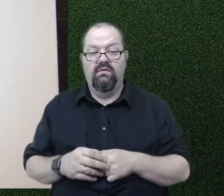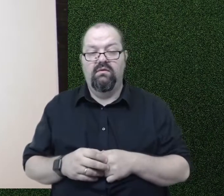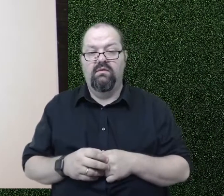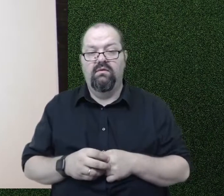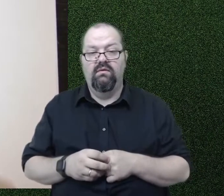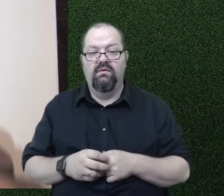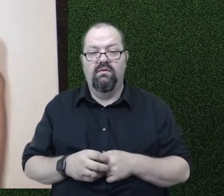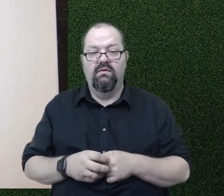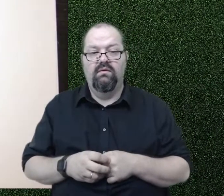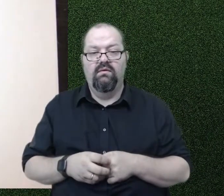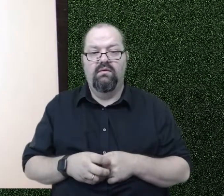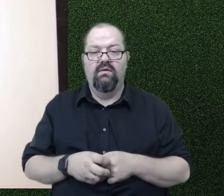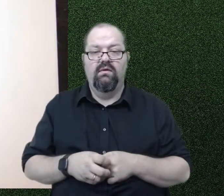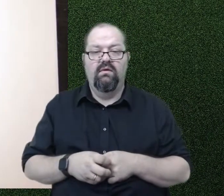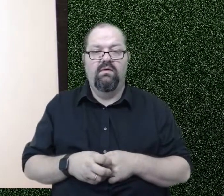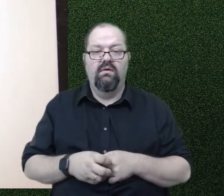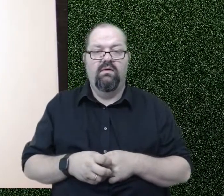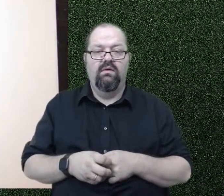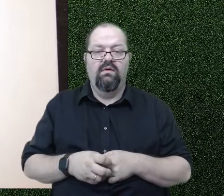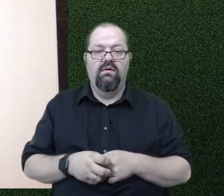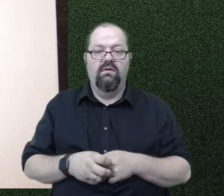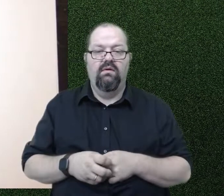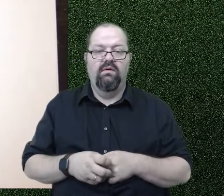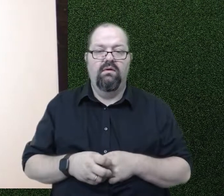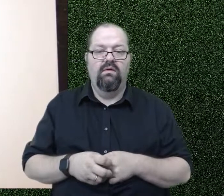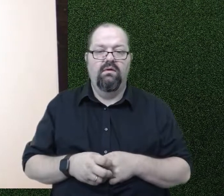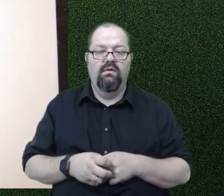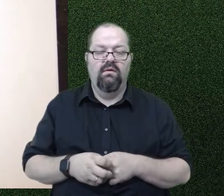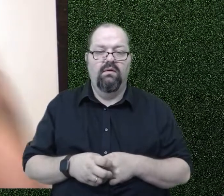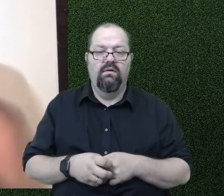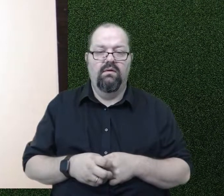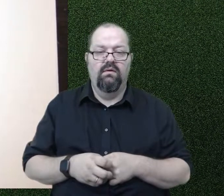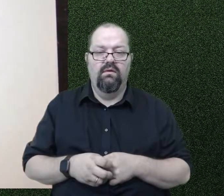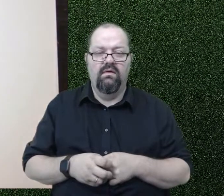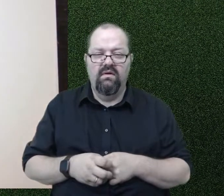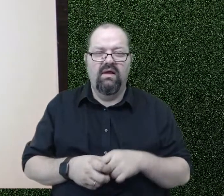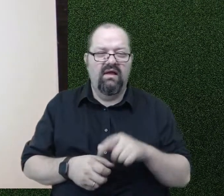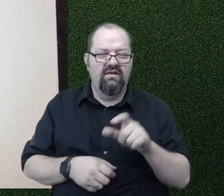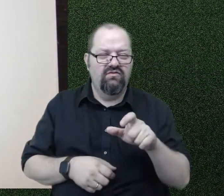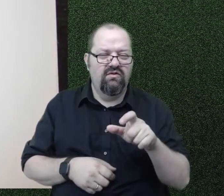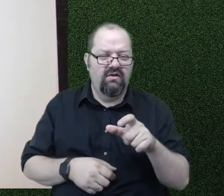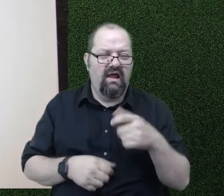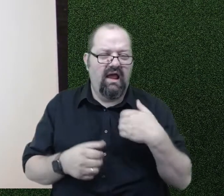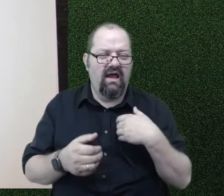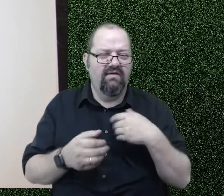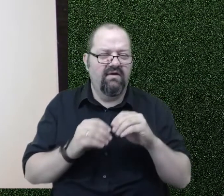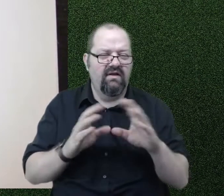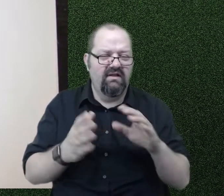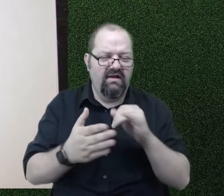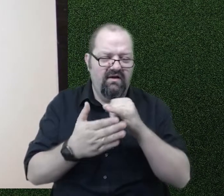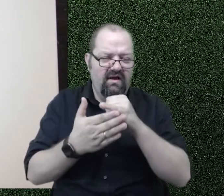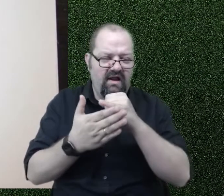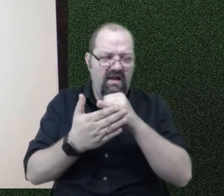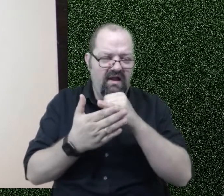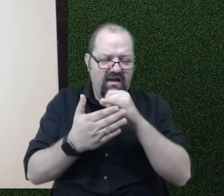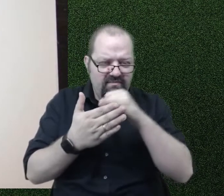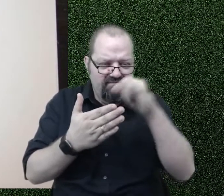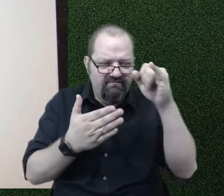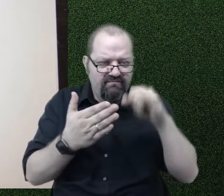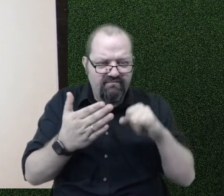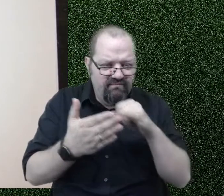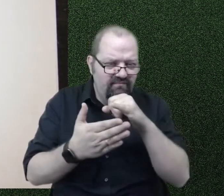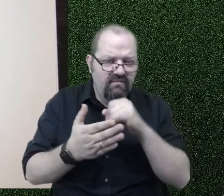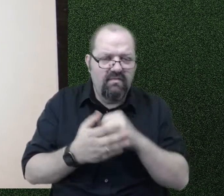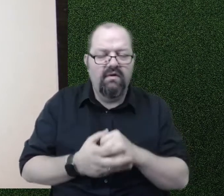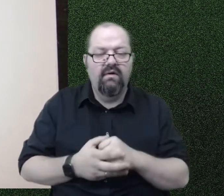displacement. There should be a very clear arrowhead over here. I start where I started and I end up where I